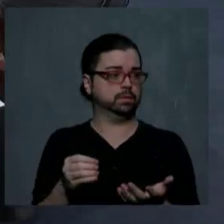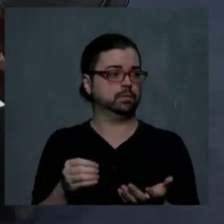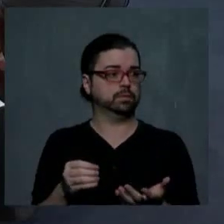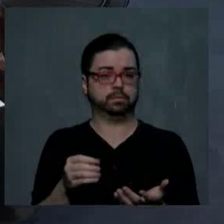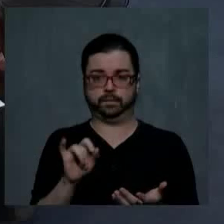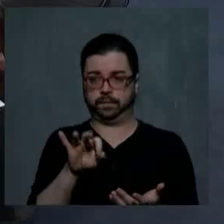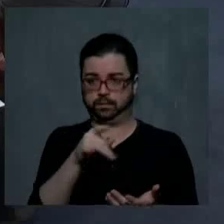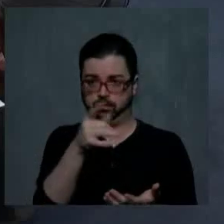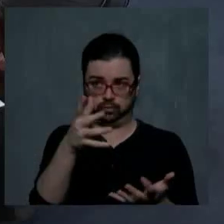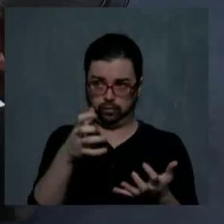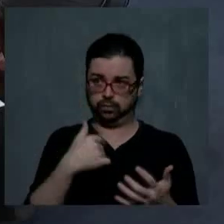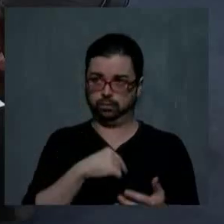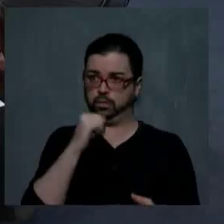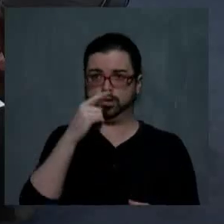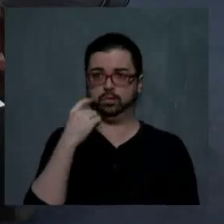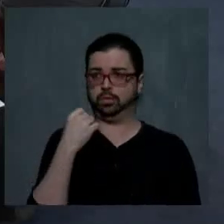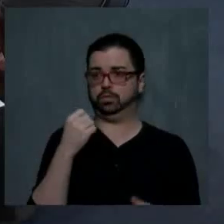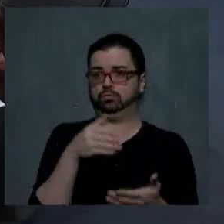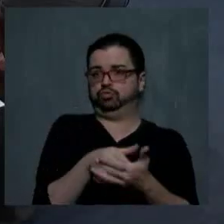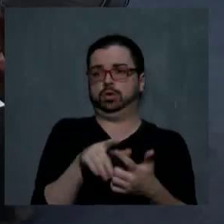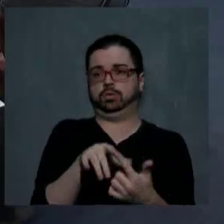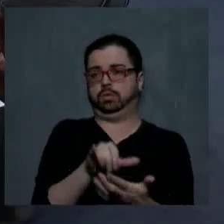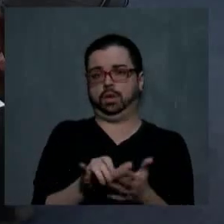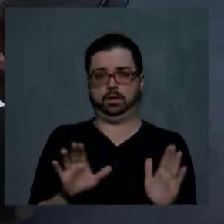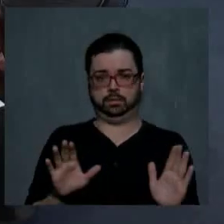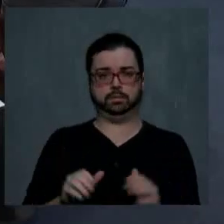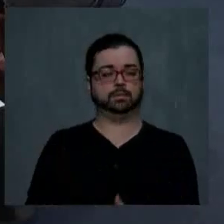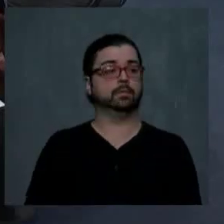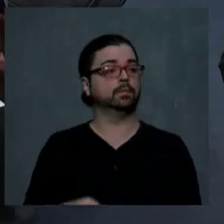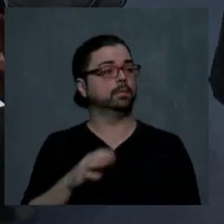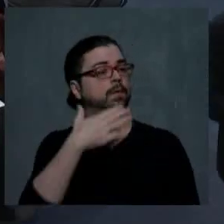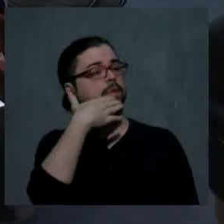Thank you. Staff, do you want, Mr. Hood, you want to say anything?